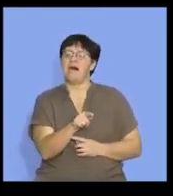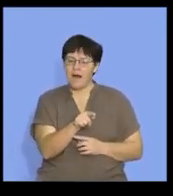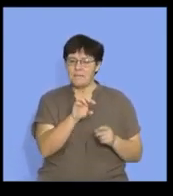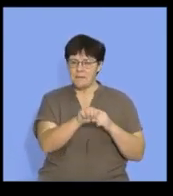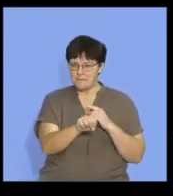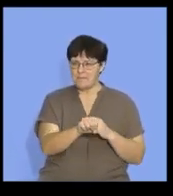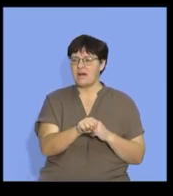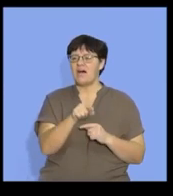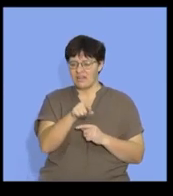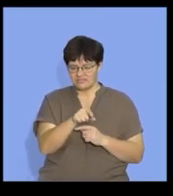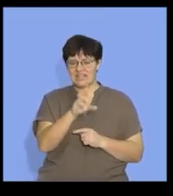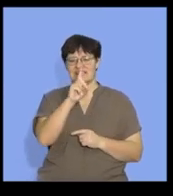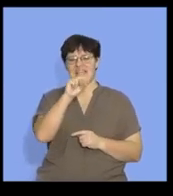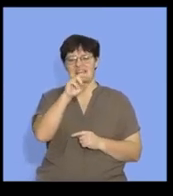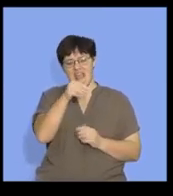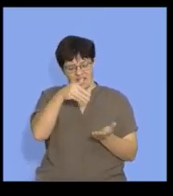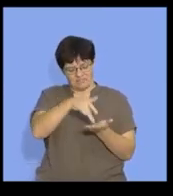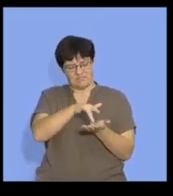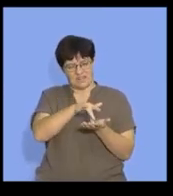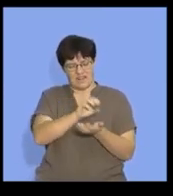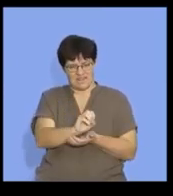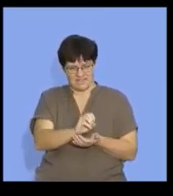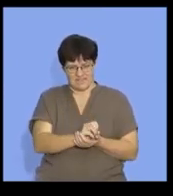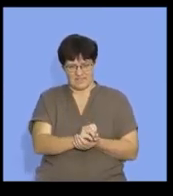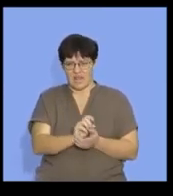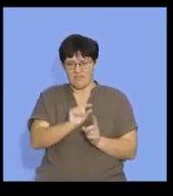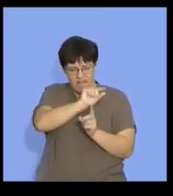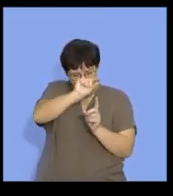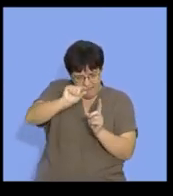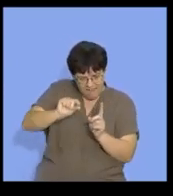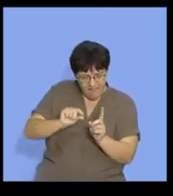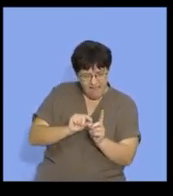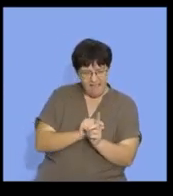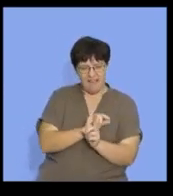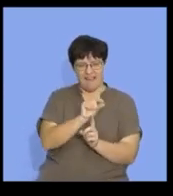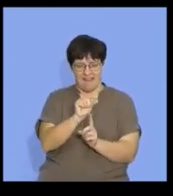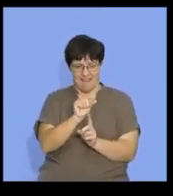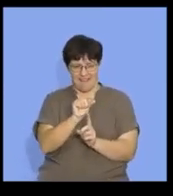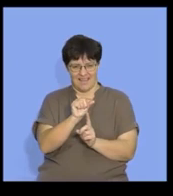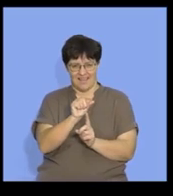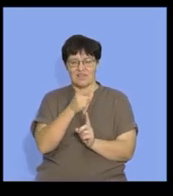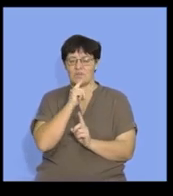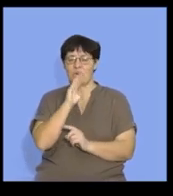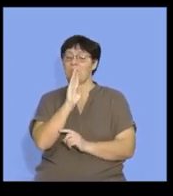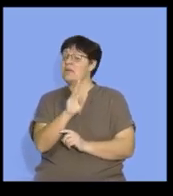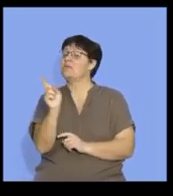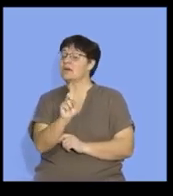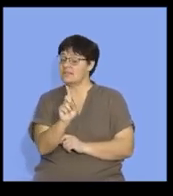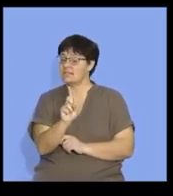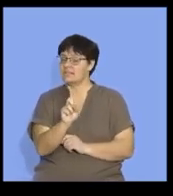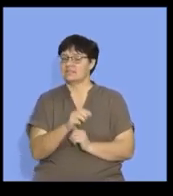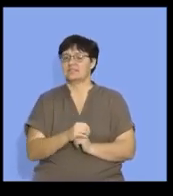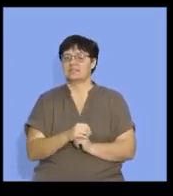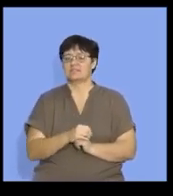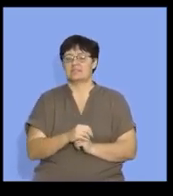see this characteristic DNA in the middle, and it's got a layer around it. So a B is going to